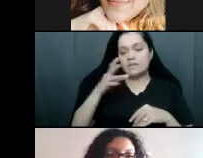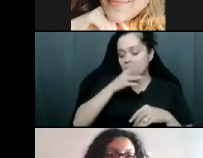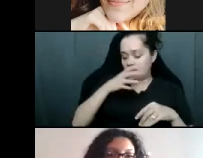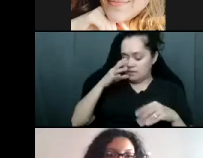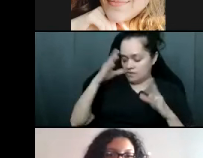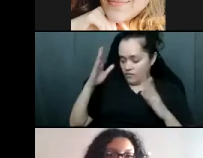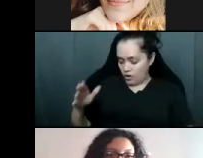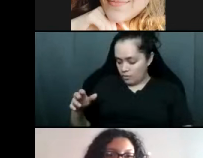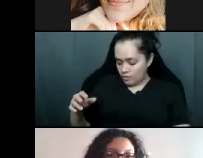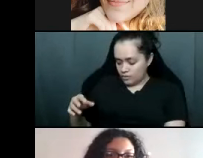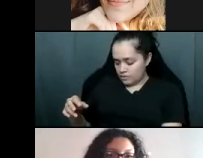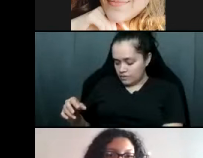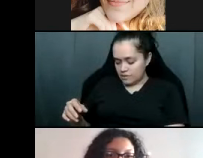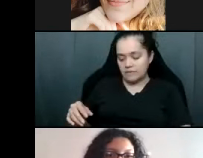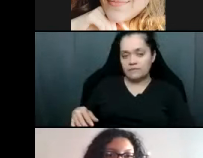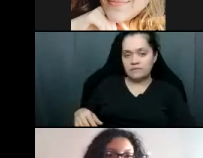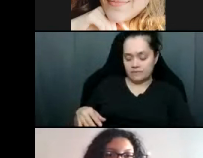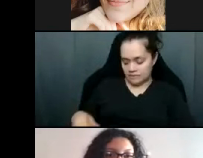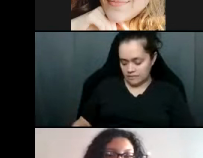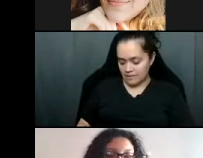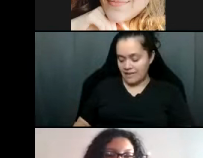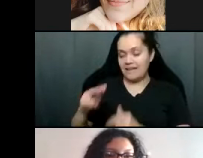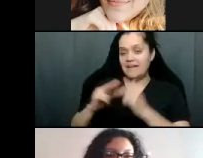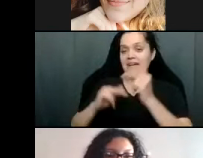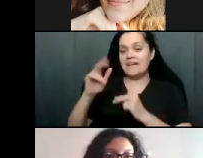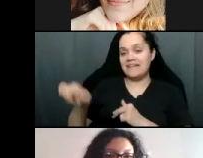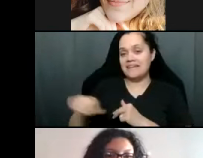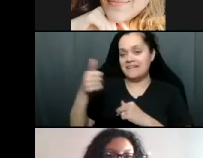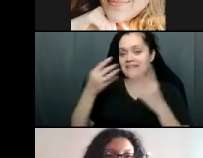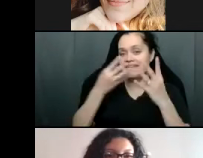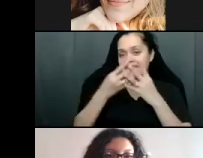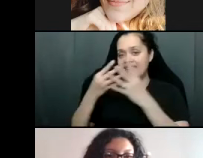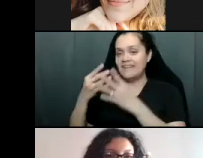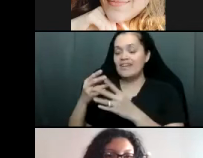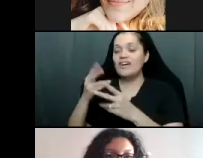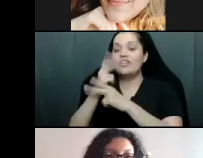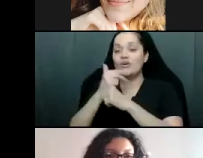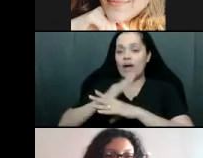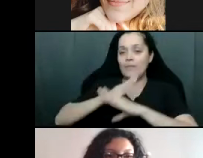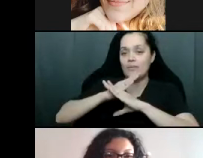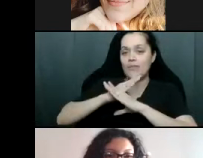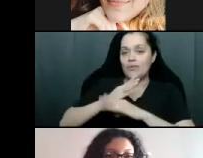farmers built another fence, the rabbit-proof fence,